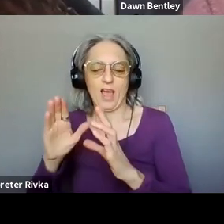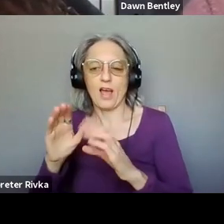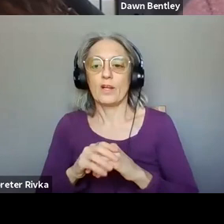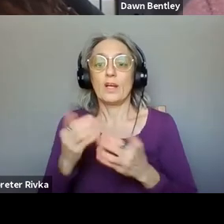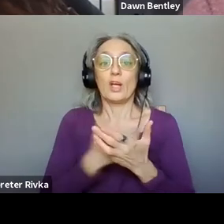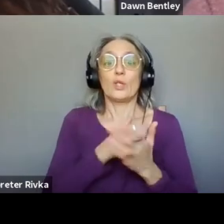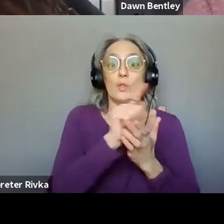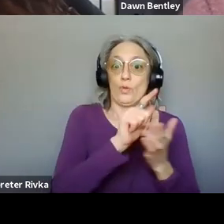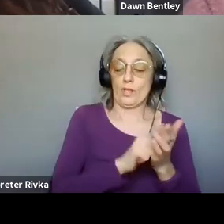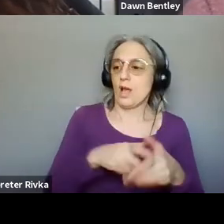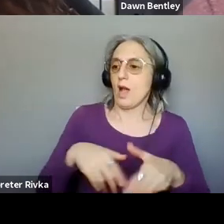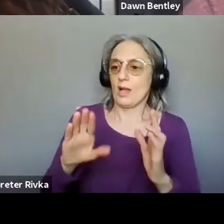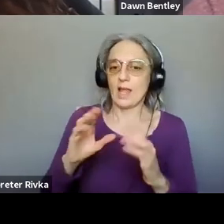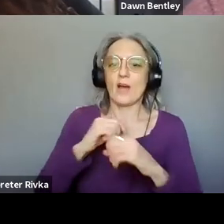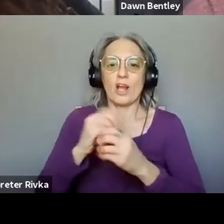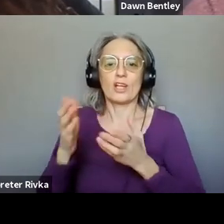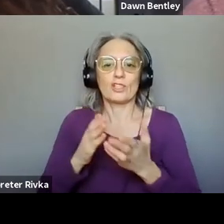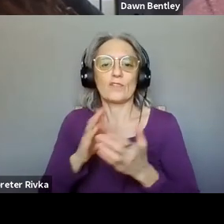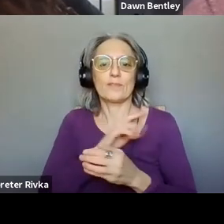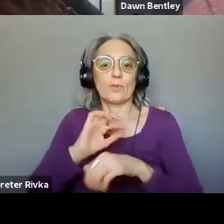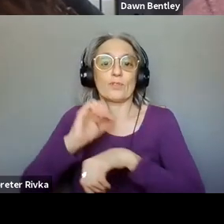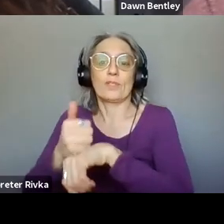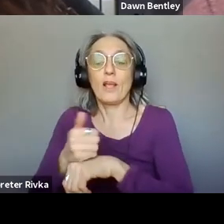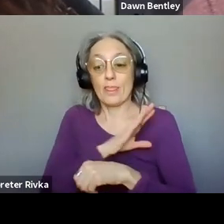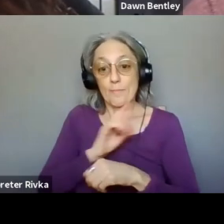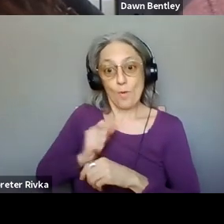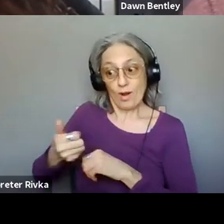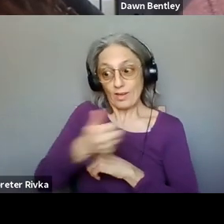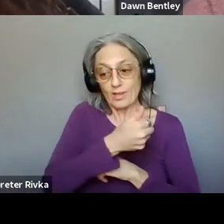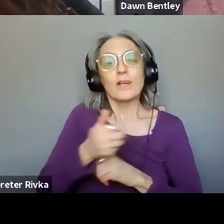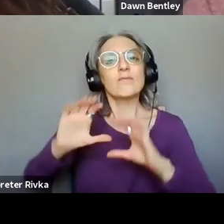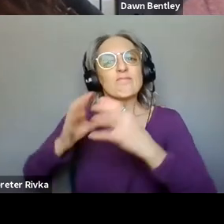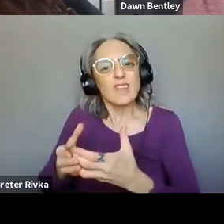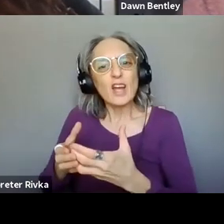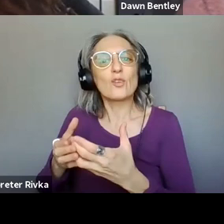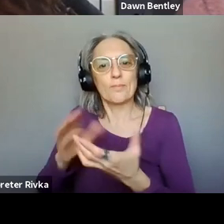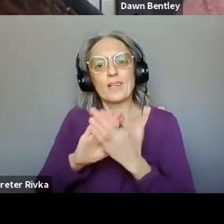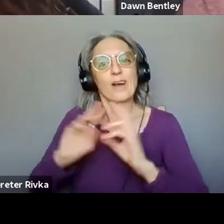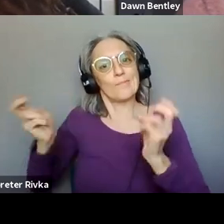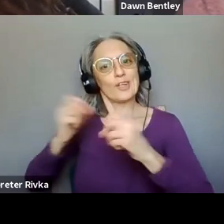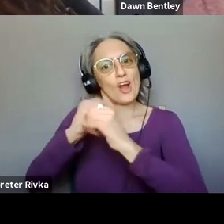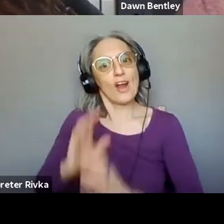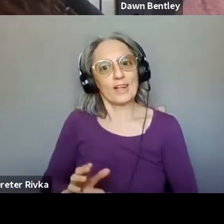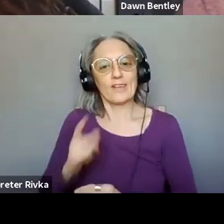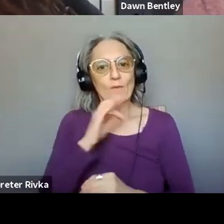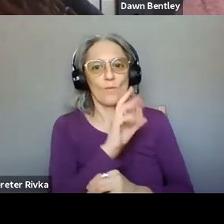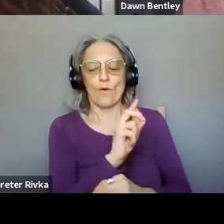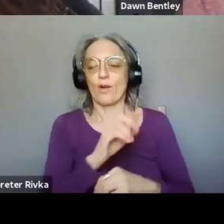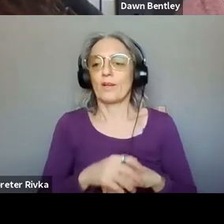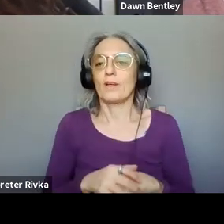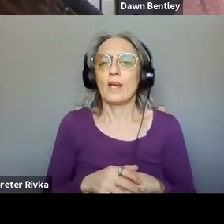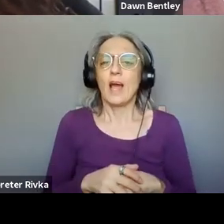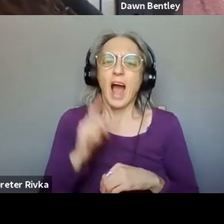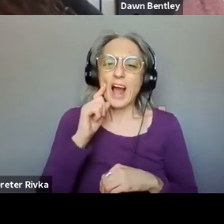guardianship services board. So the board will actually be the guardian. And I think it'll give a lot of people comfort to learn how this